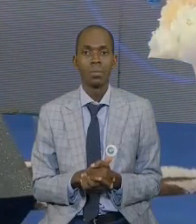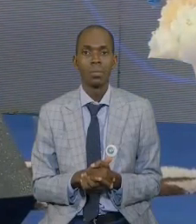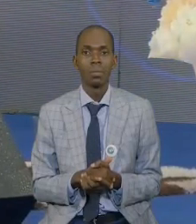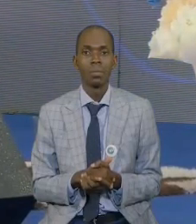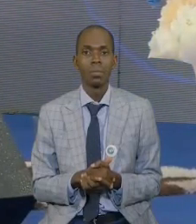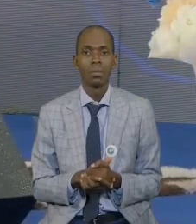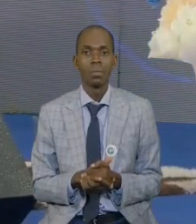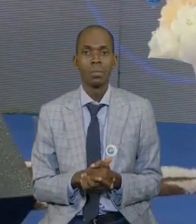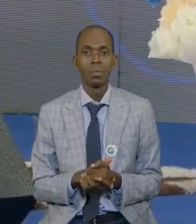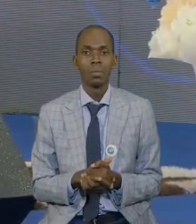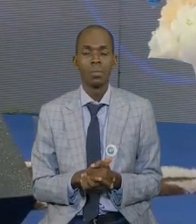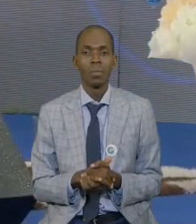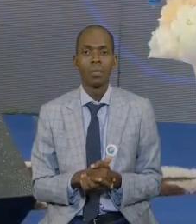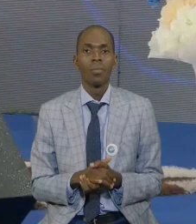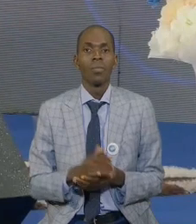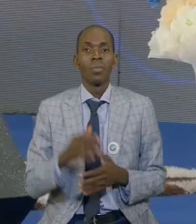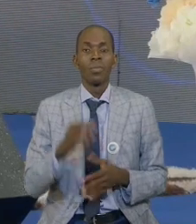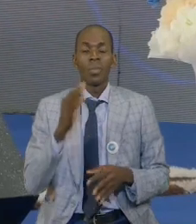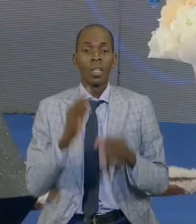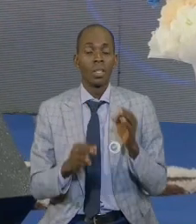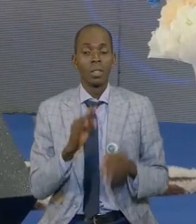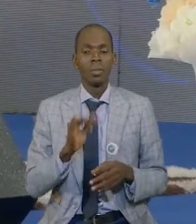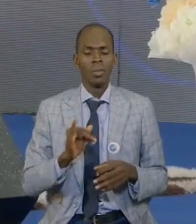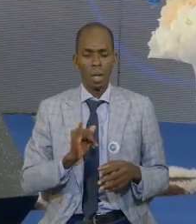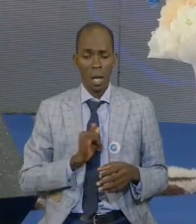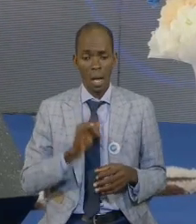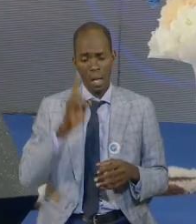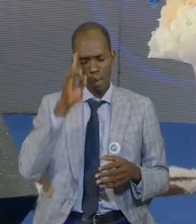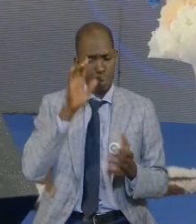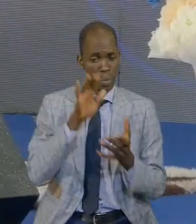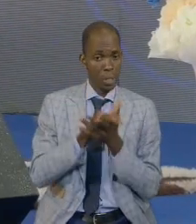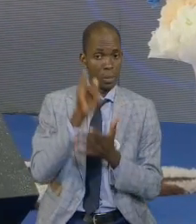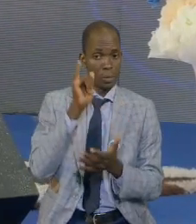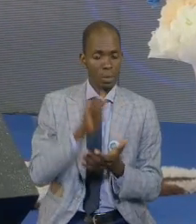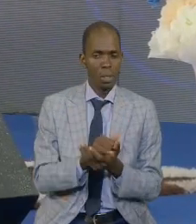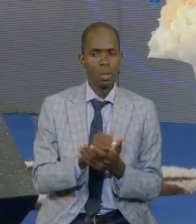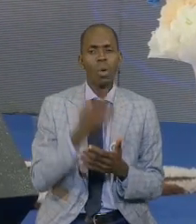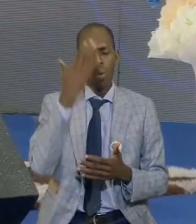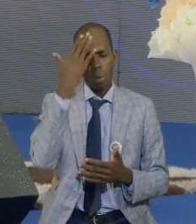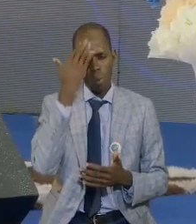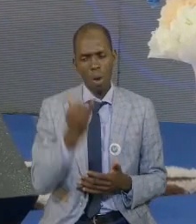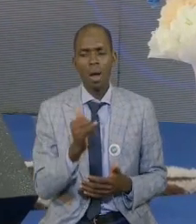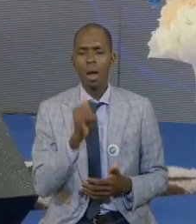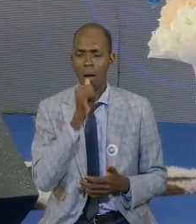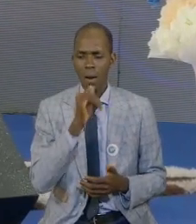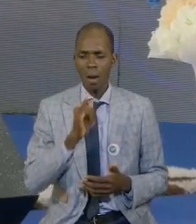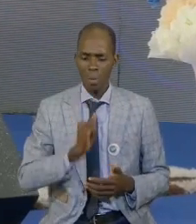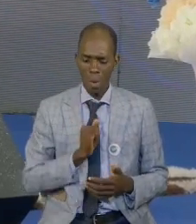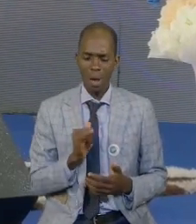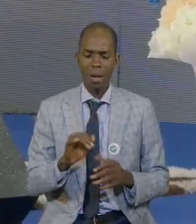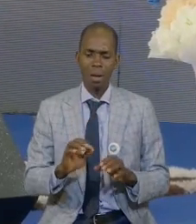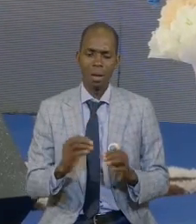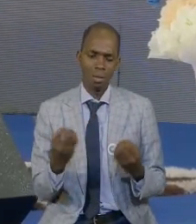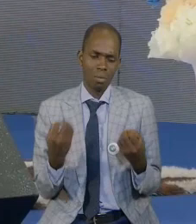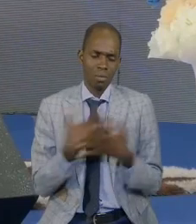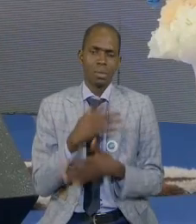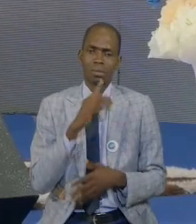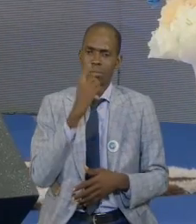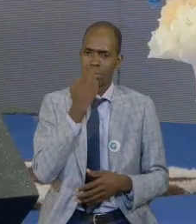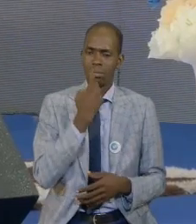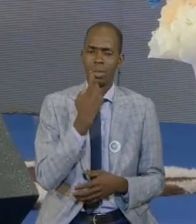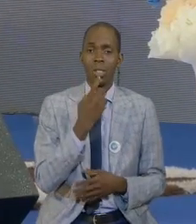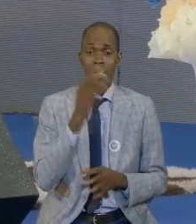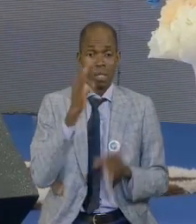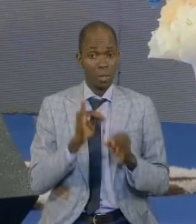if I believe that's why am I afraid if I believe that's why am I discouraged